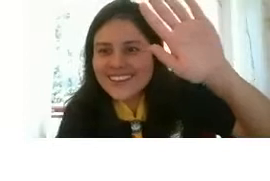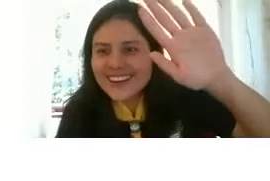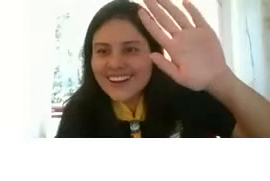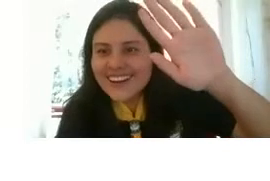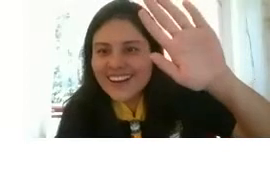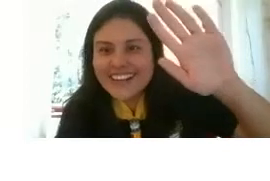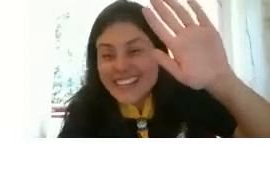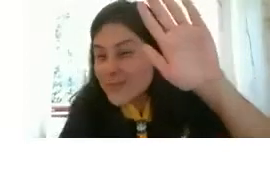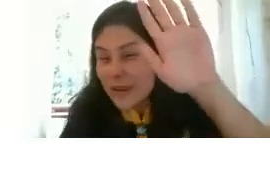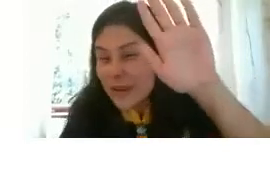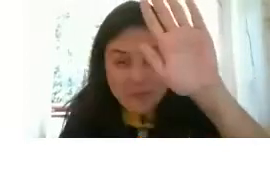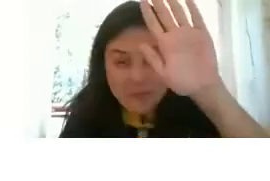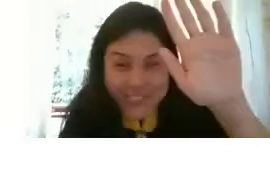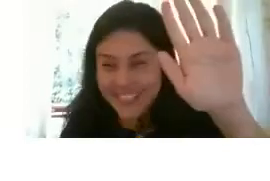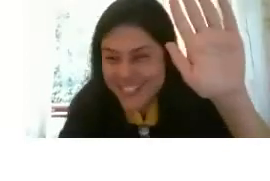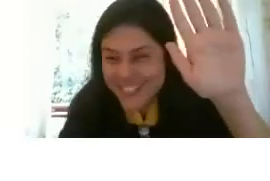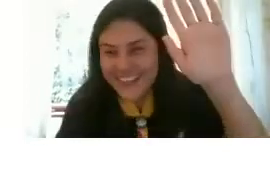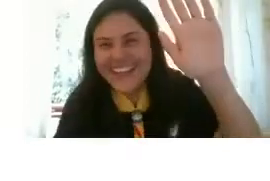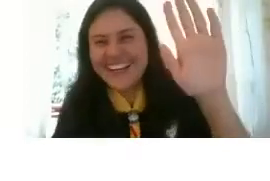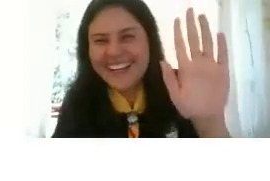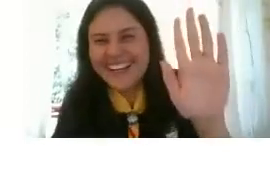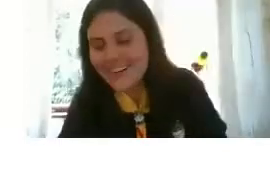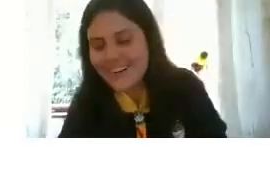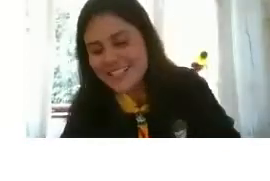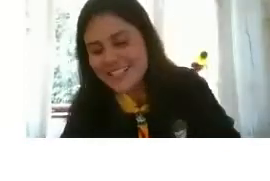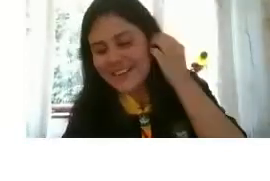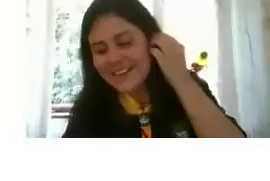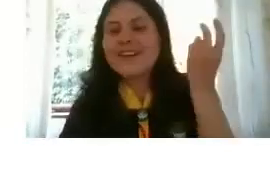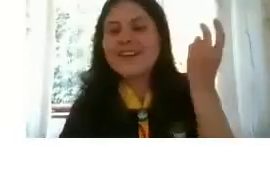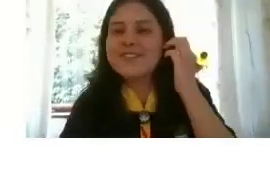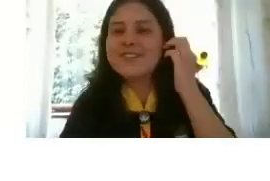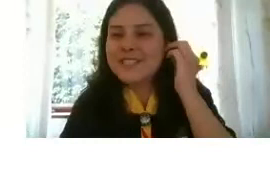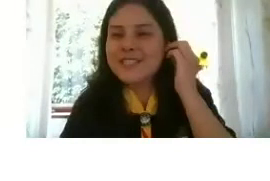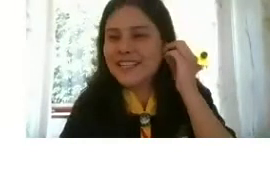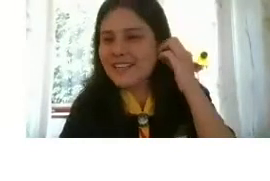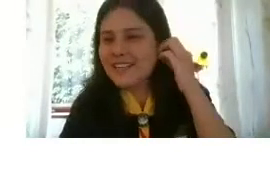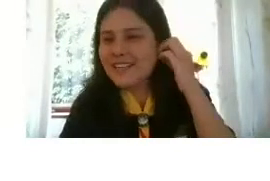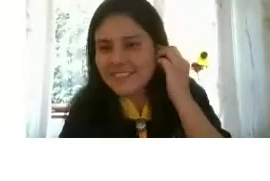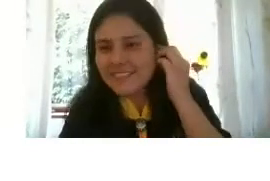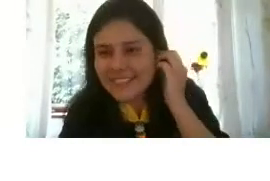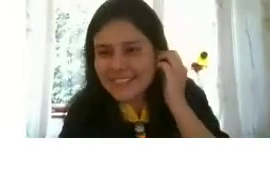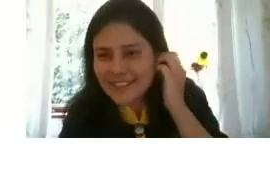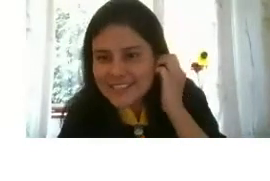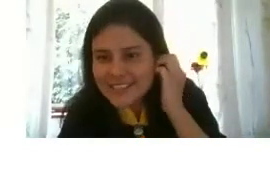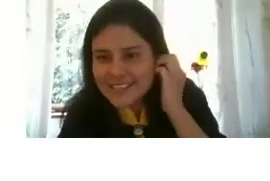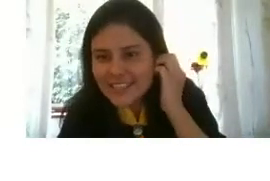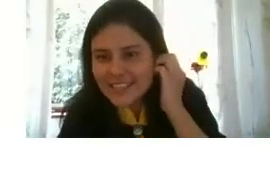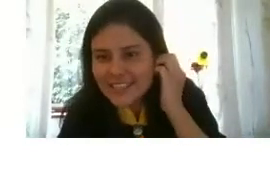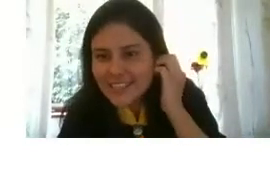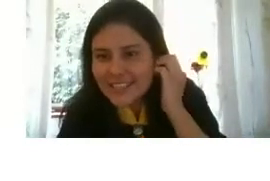Yeah? I need at least one person for each screen. What time do we have? Okay, we have 20 minutes. All right, so let's